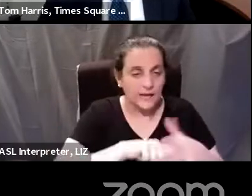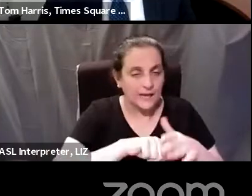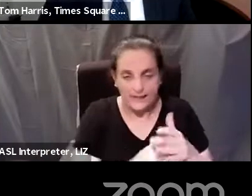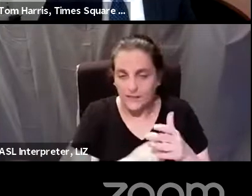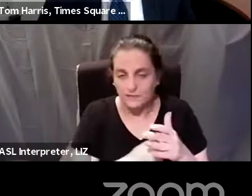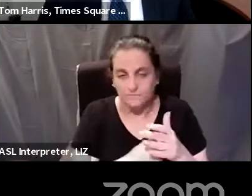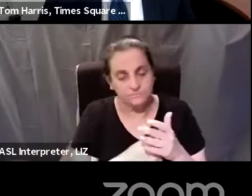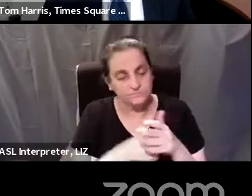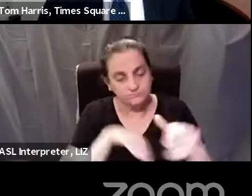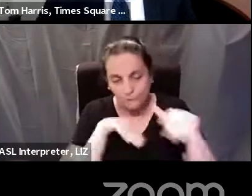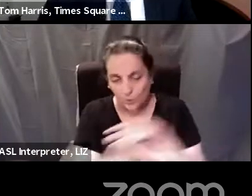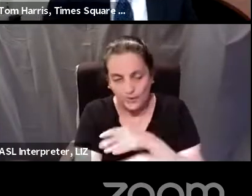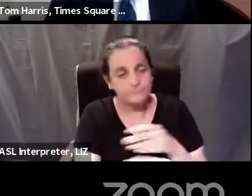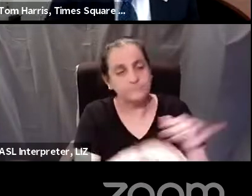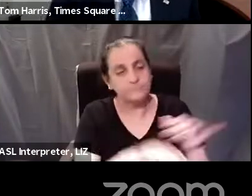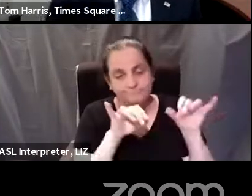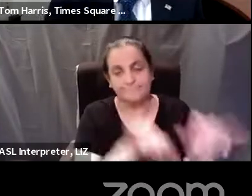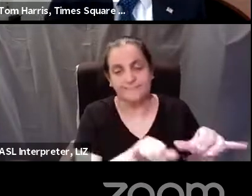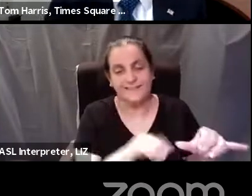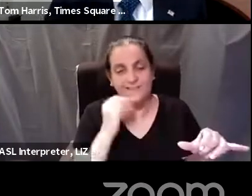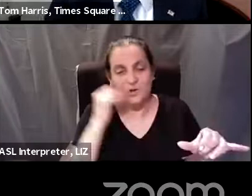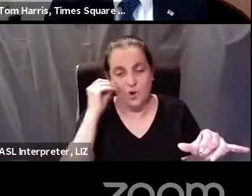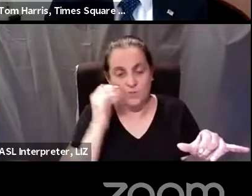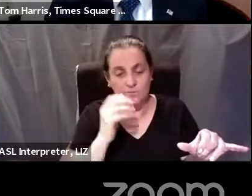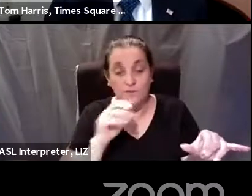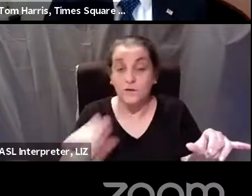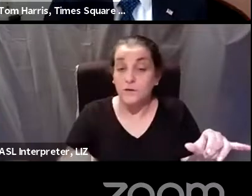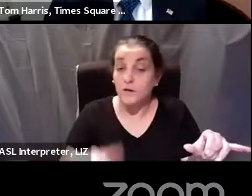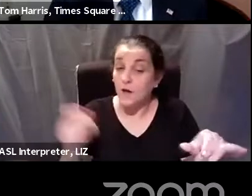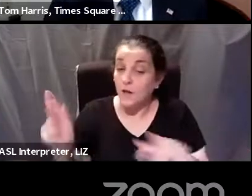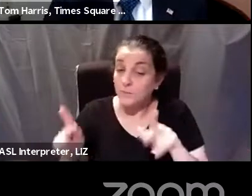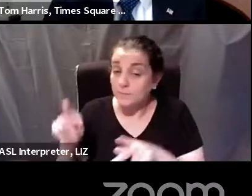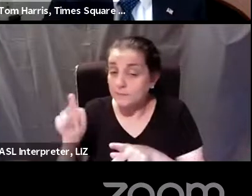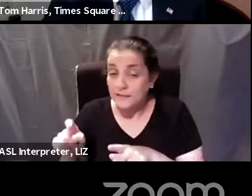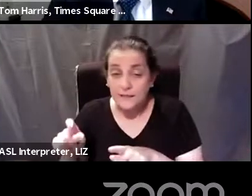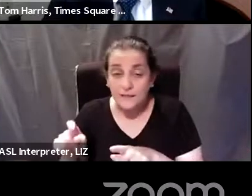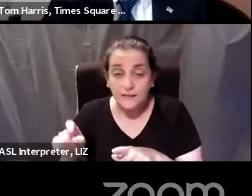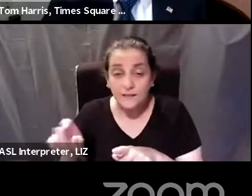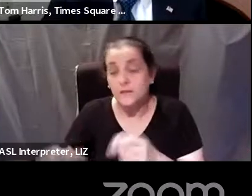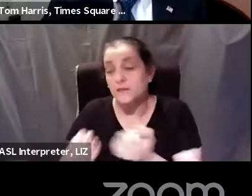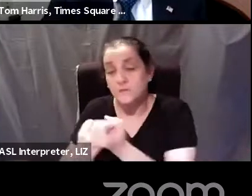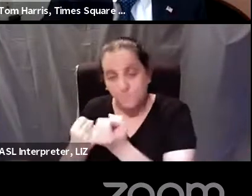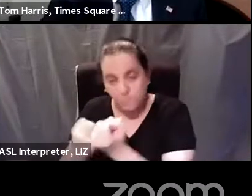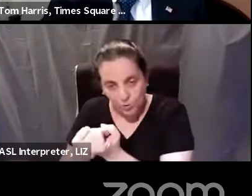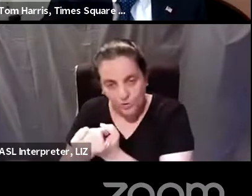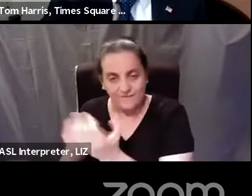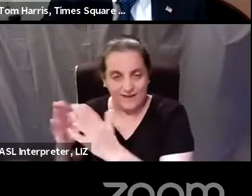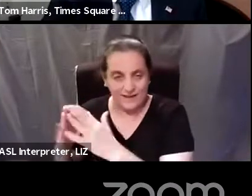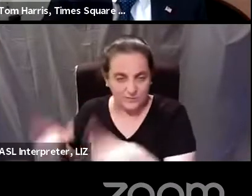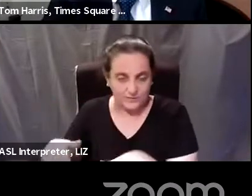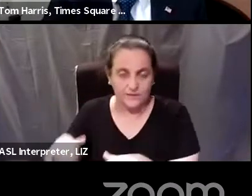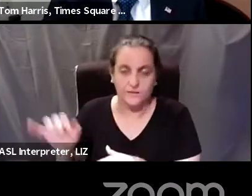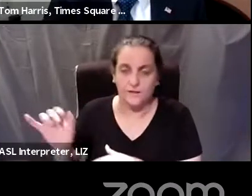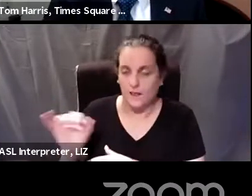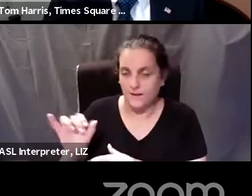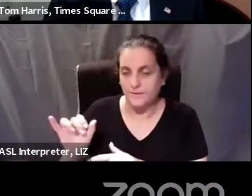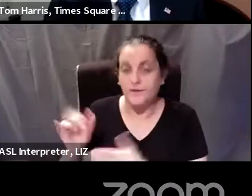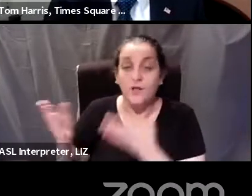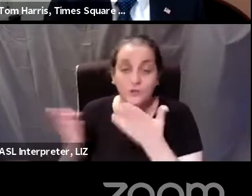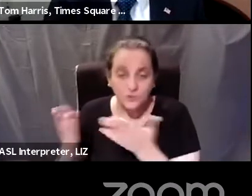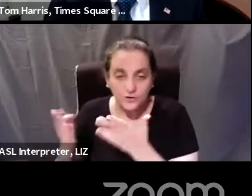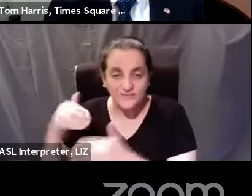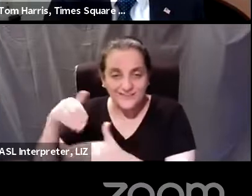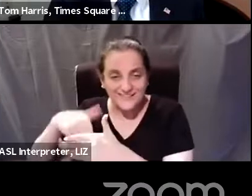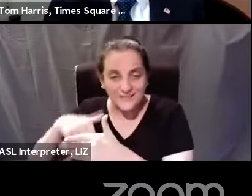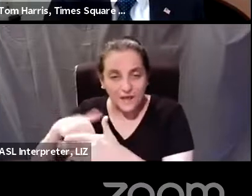your place and you're good. Some other people need something in the supportive housing model, which is, again, the services in the